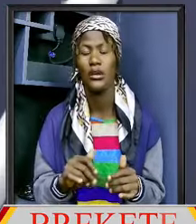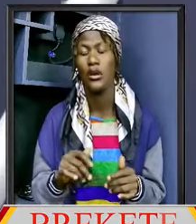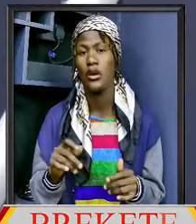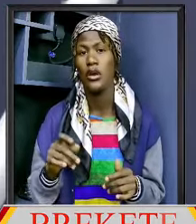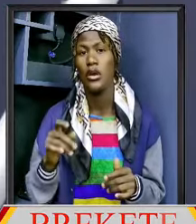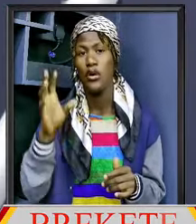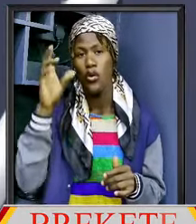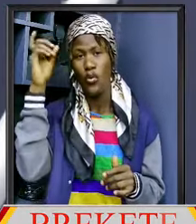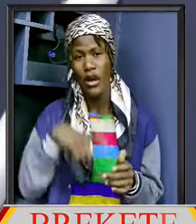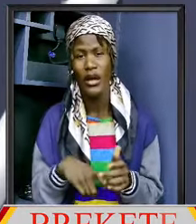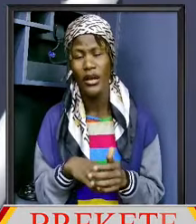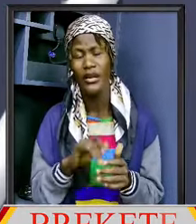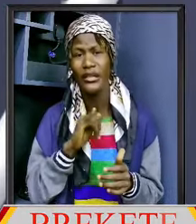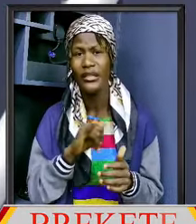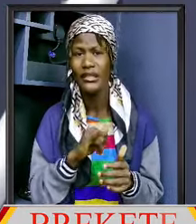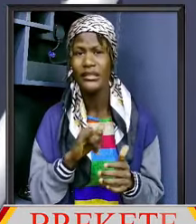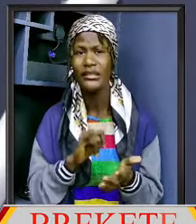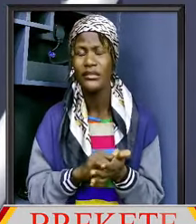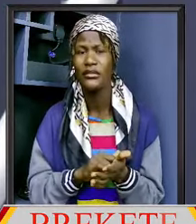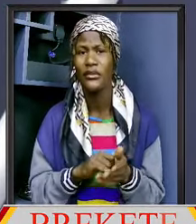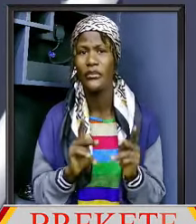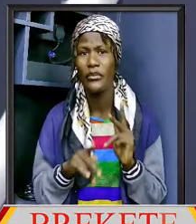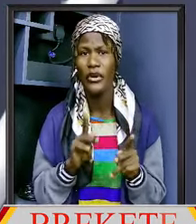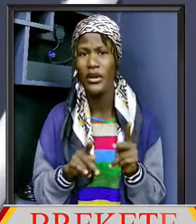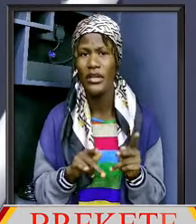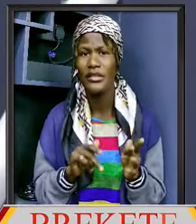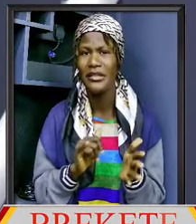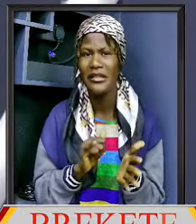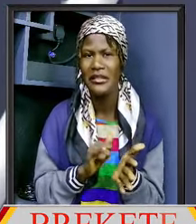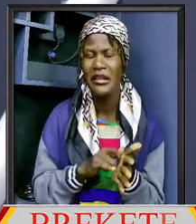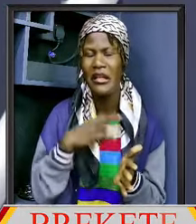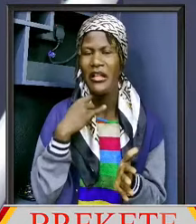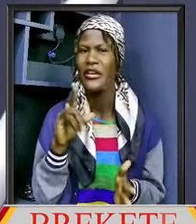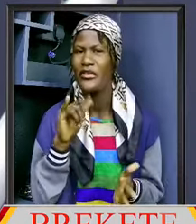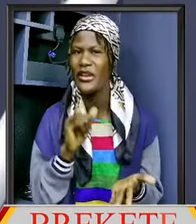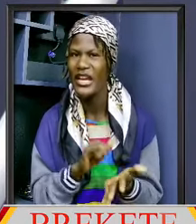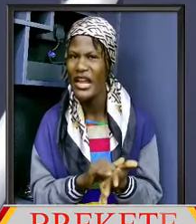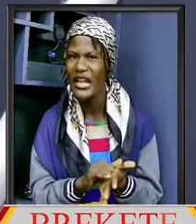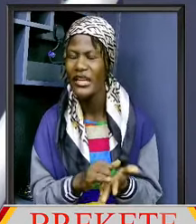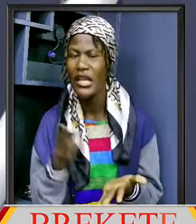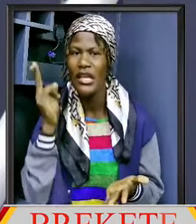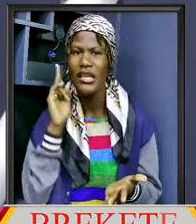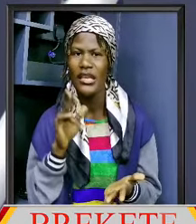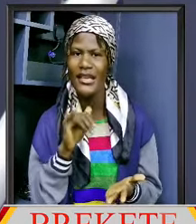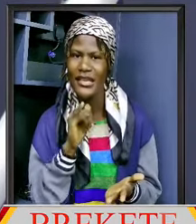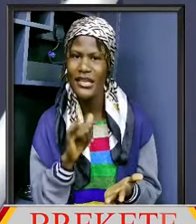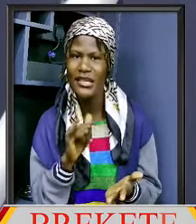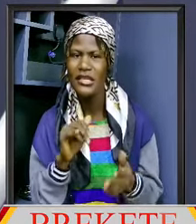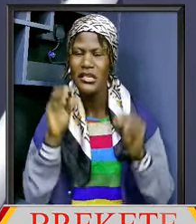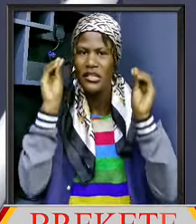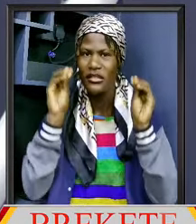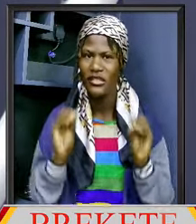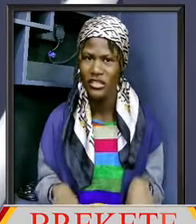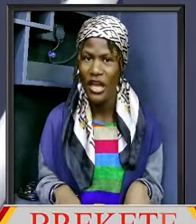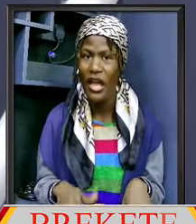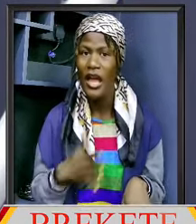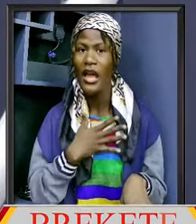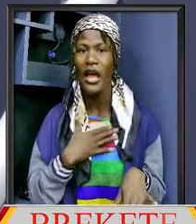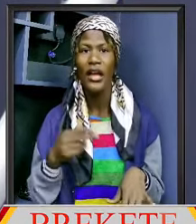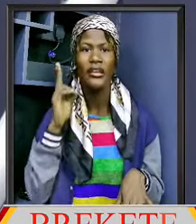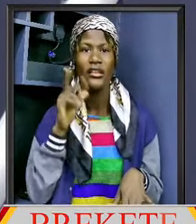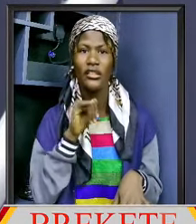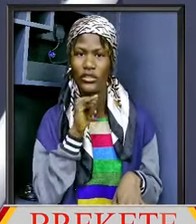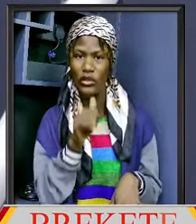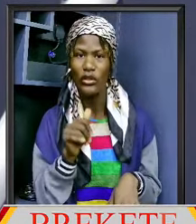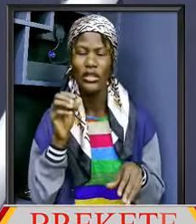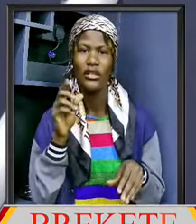person where tell you say him be teacher. But he no be teacher. Yes, he no dey qualified. So